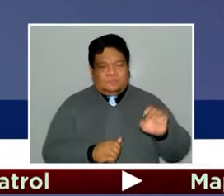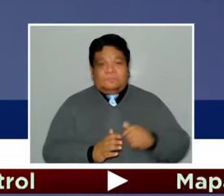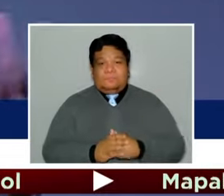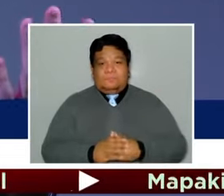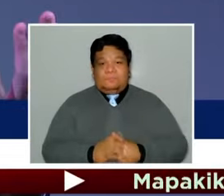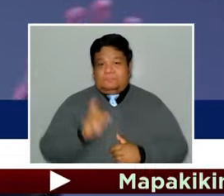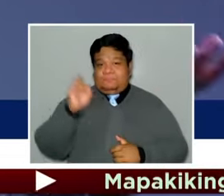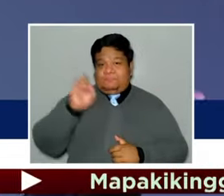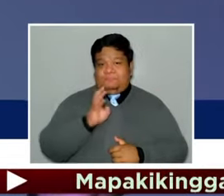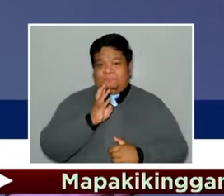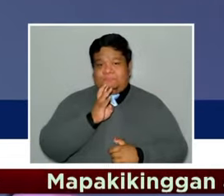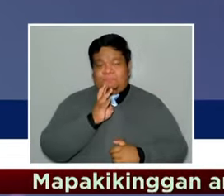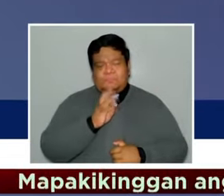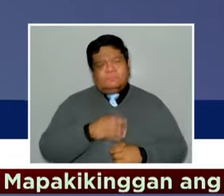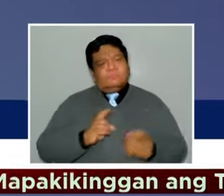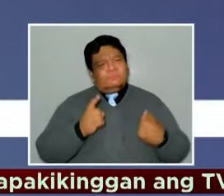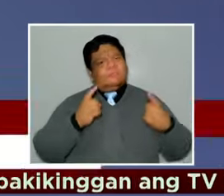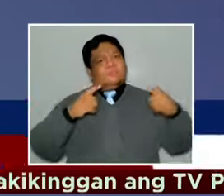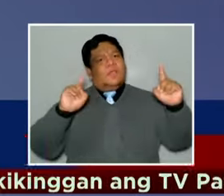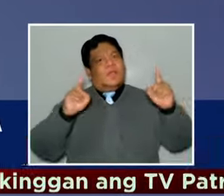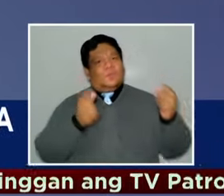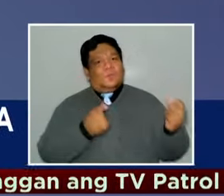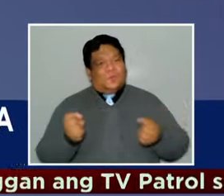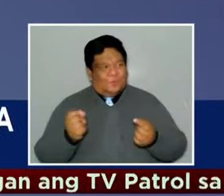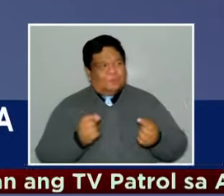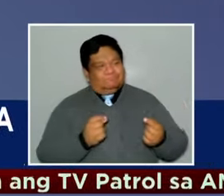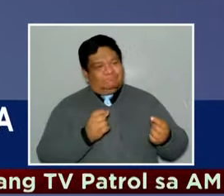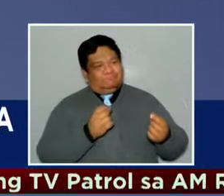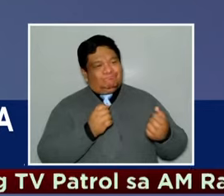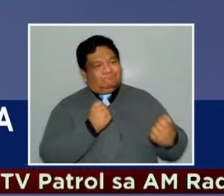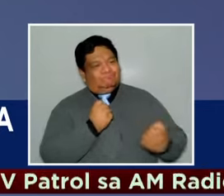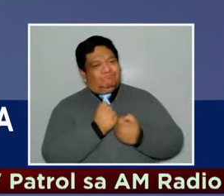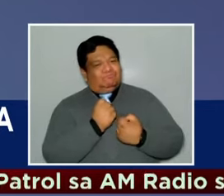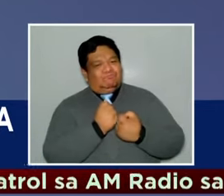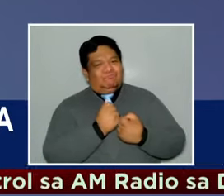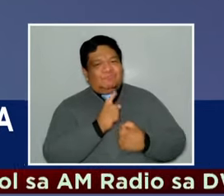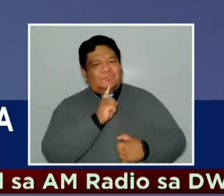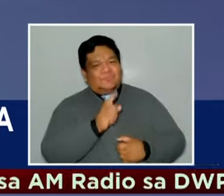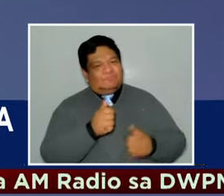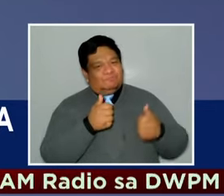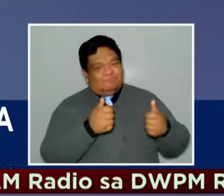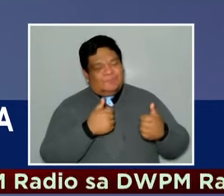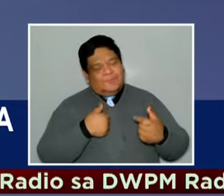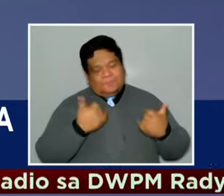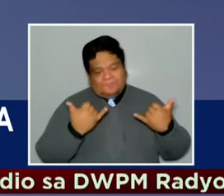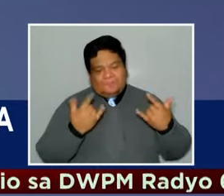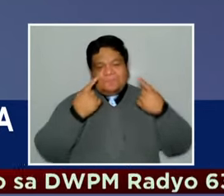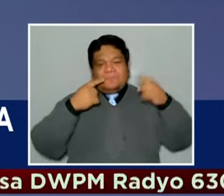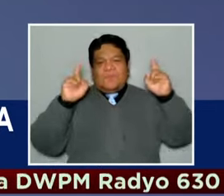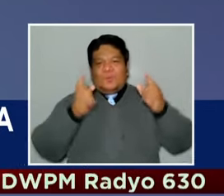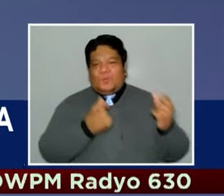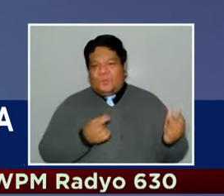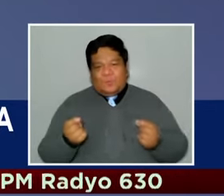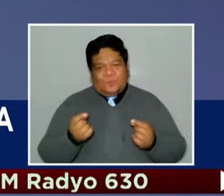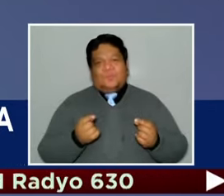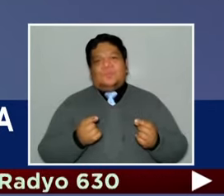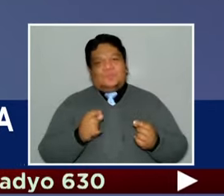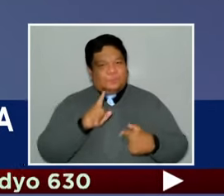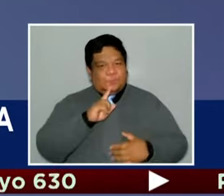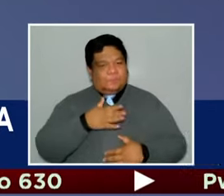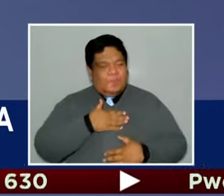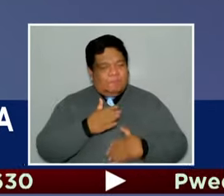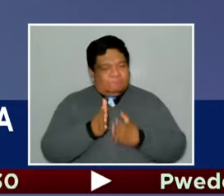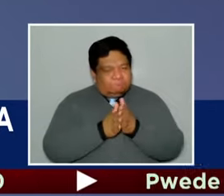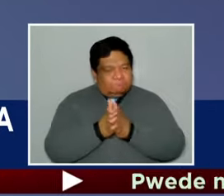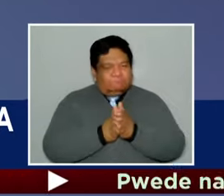I did it and he forced me to. So I did it and yeah, that's why it's from my passion. I really